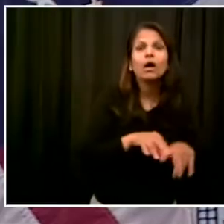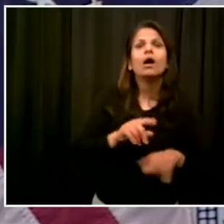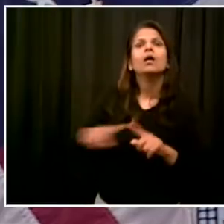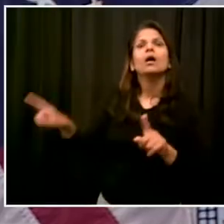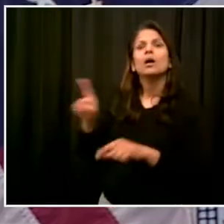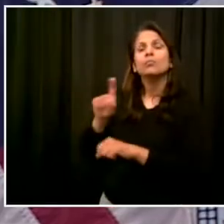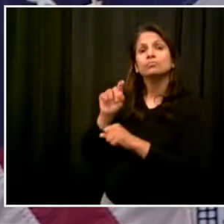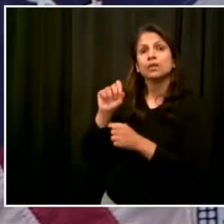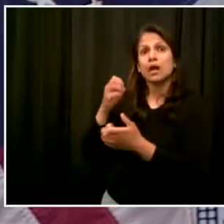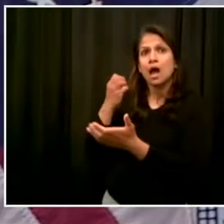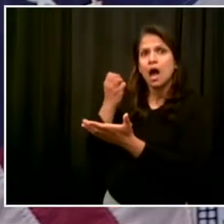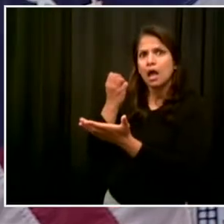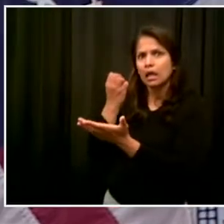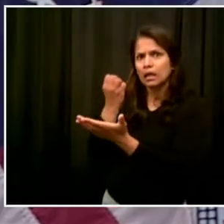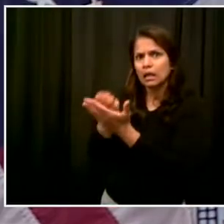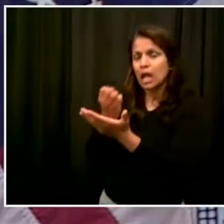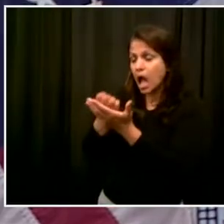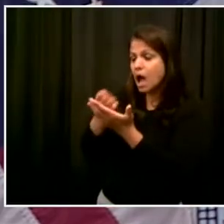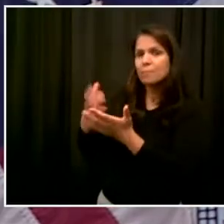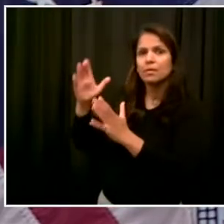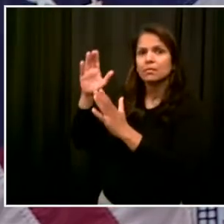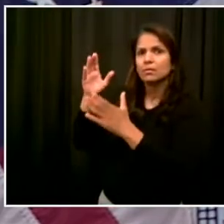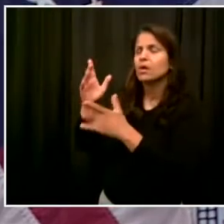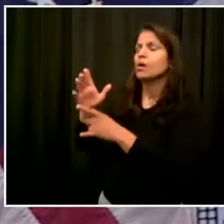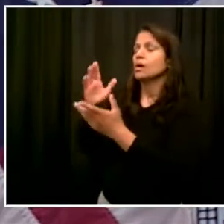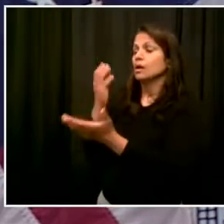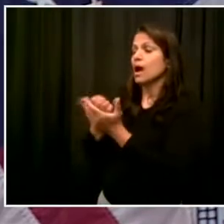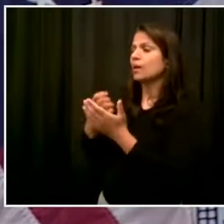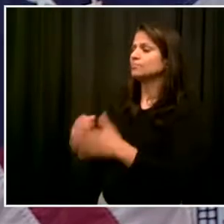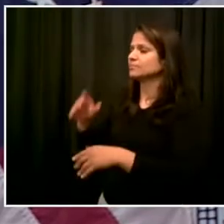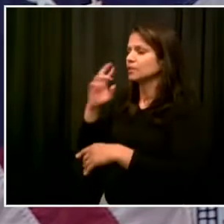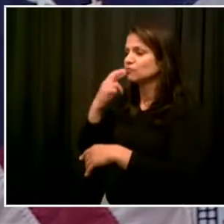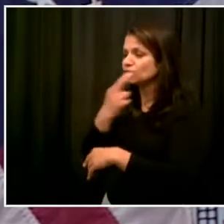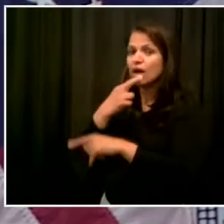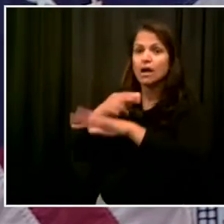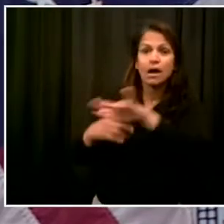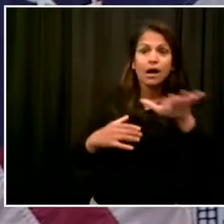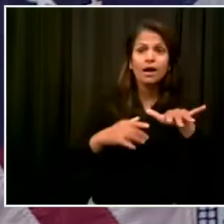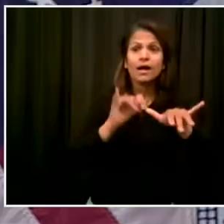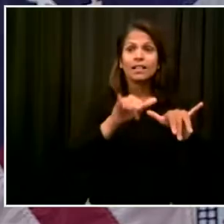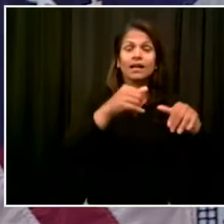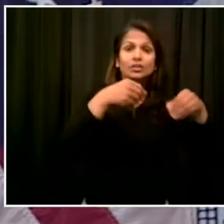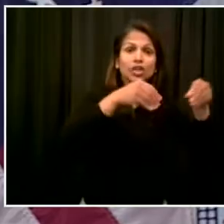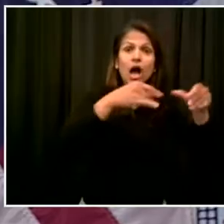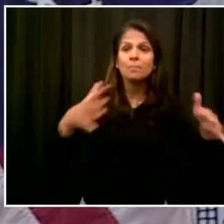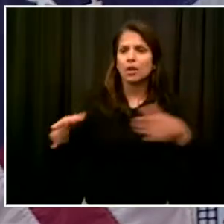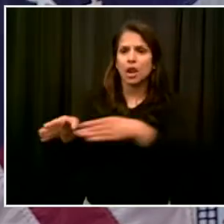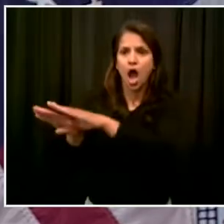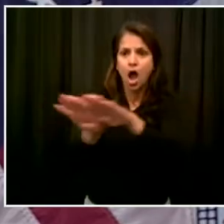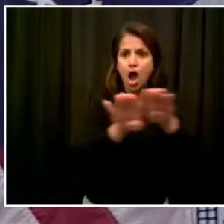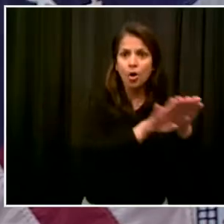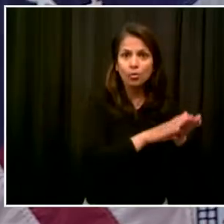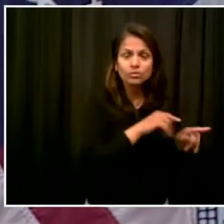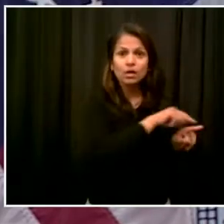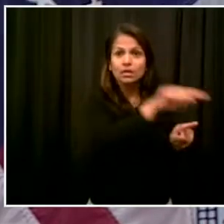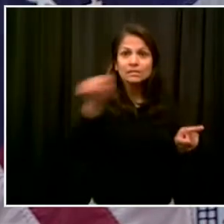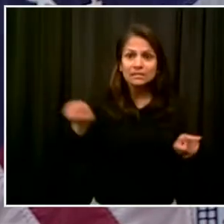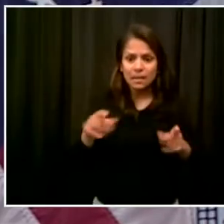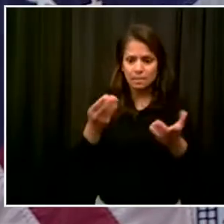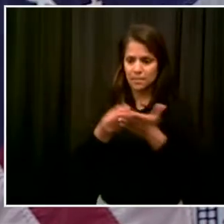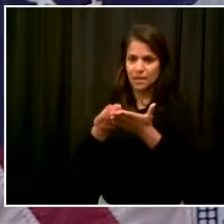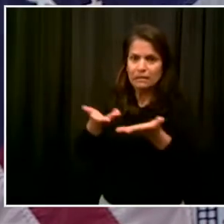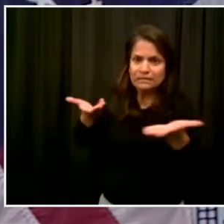now, but think about all that was lost for those months. Think about people's livelihood, but also think about the income that